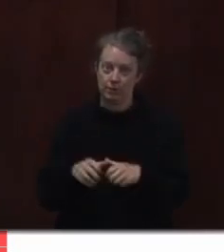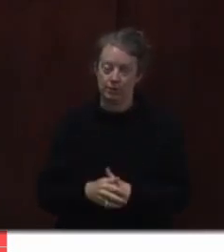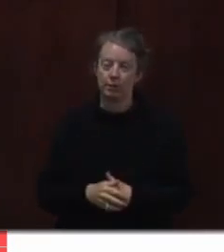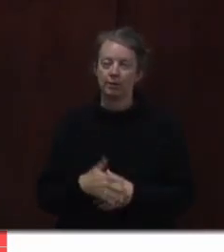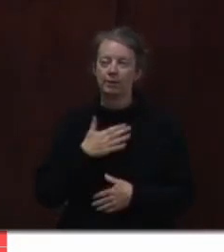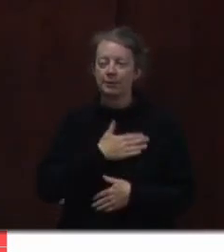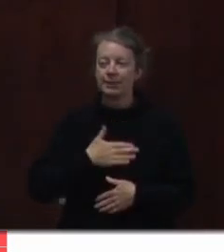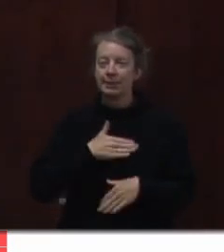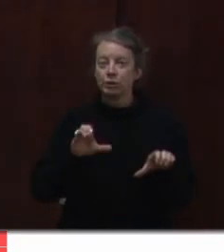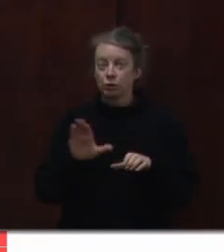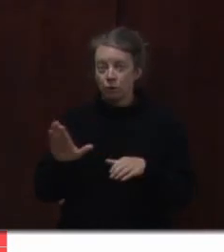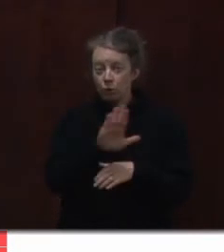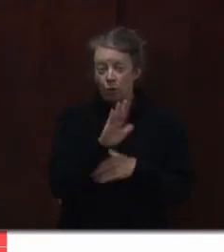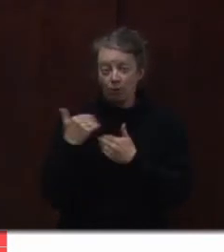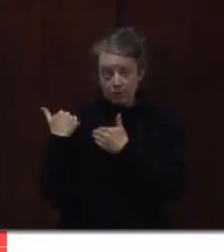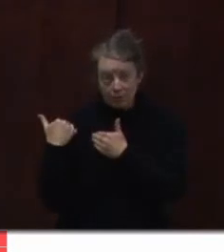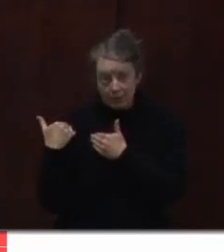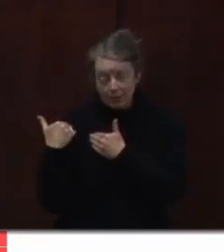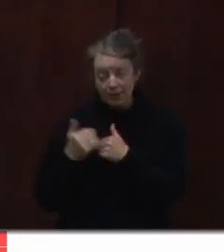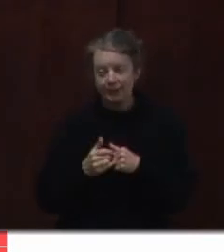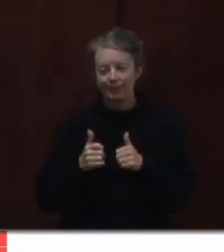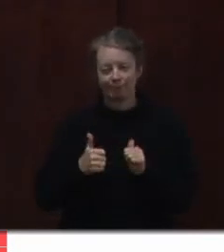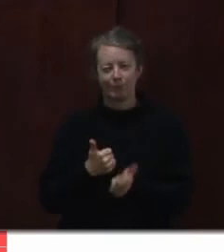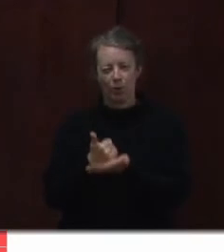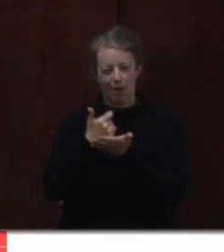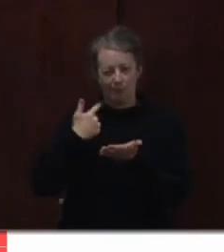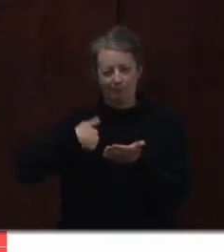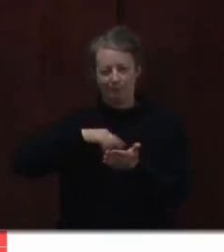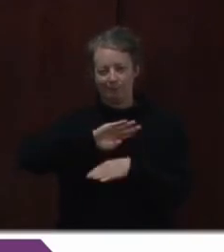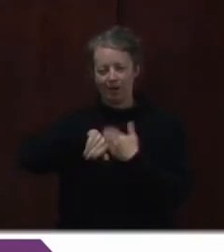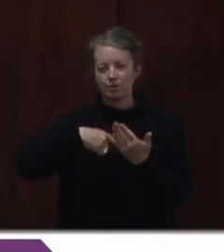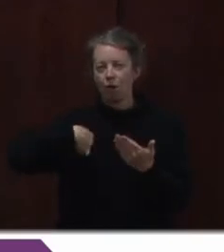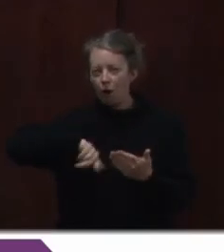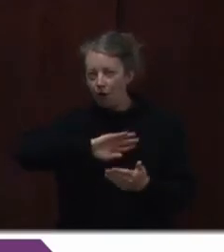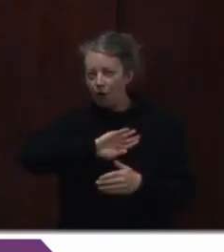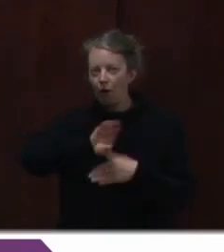do your part to help us fight COVID-19.